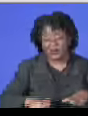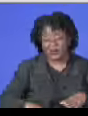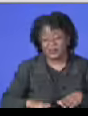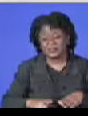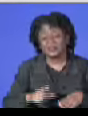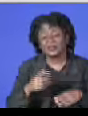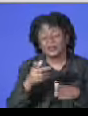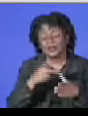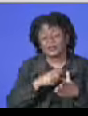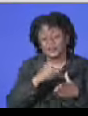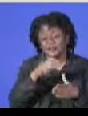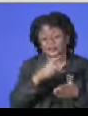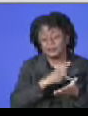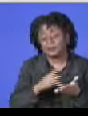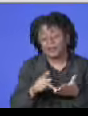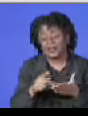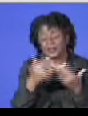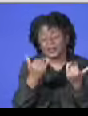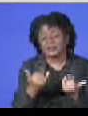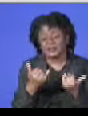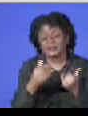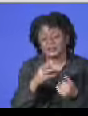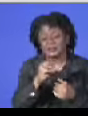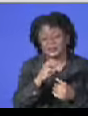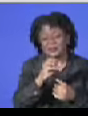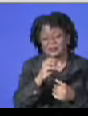that commercial banks indicated they were open to